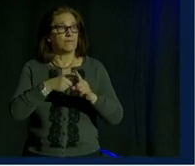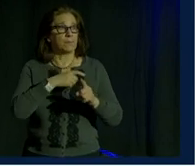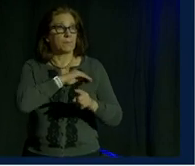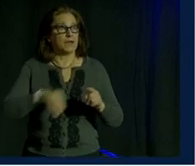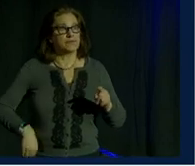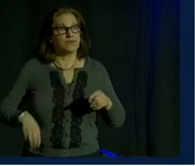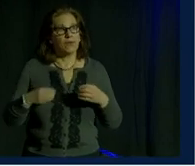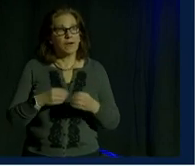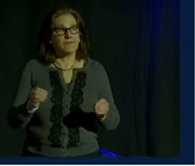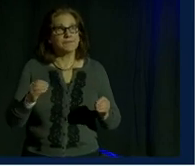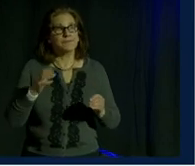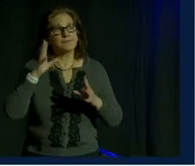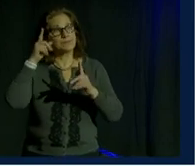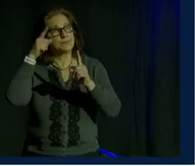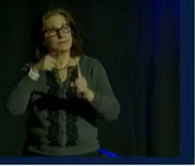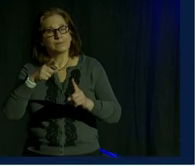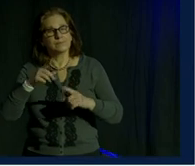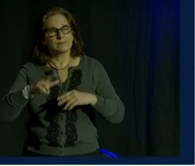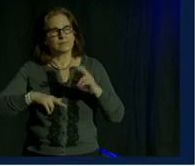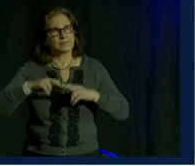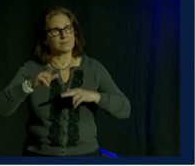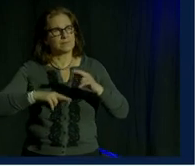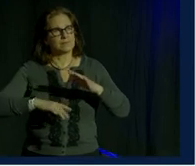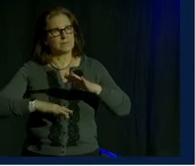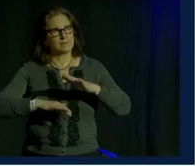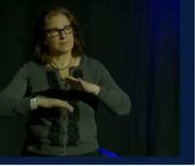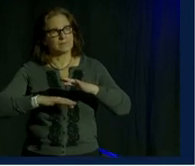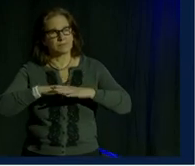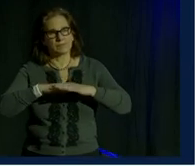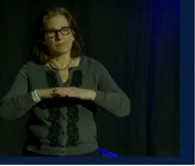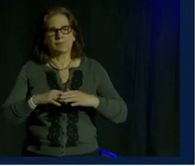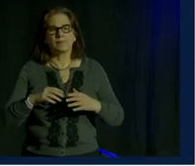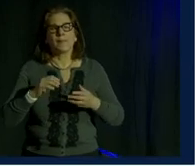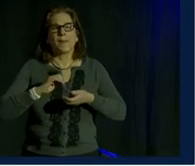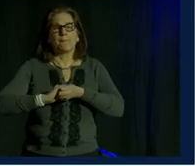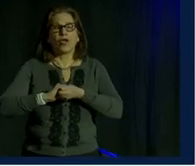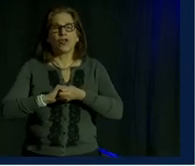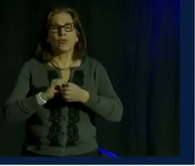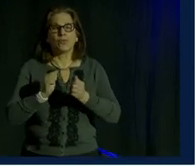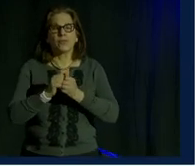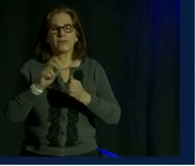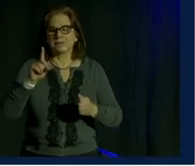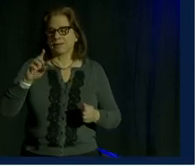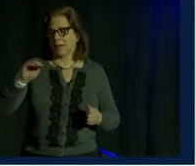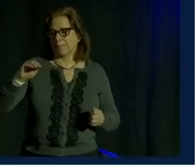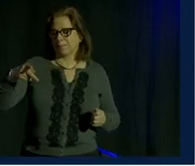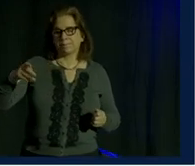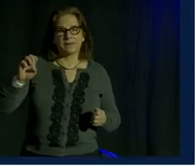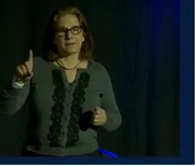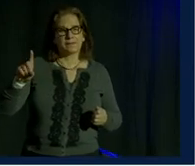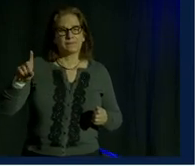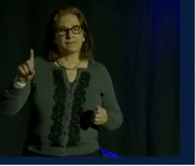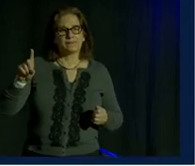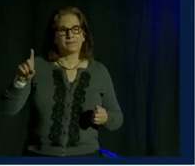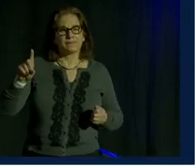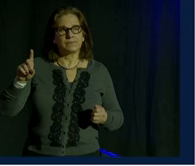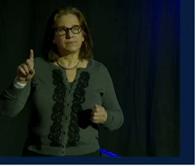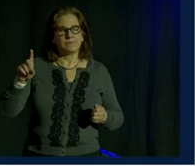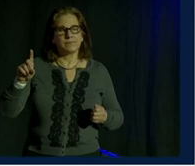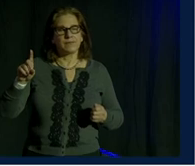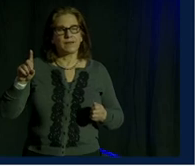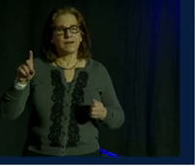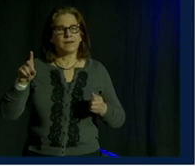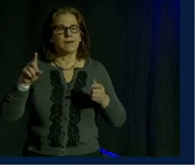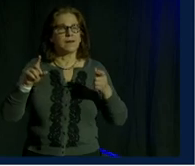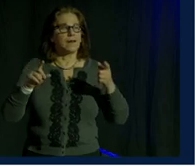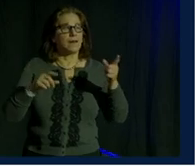Shifting gears, I wanted to talk with our partners at DEMPED and across Mayor Bowser's administration. We recognize the need to build